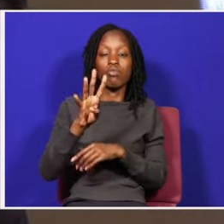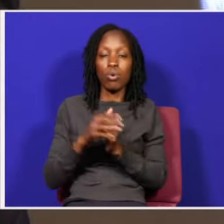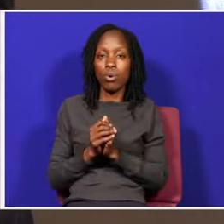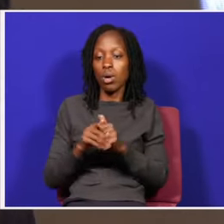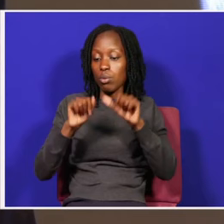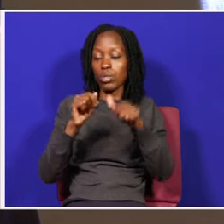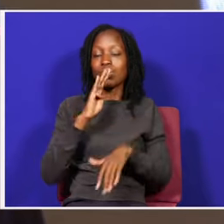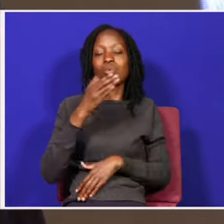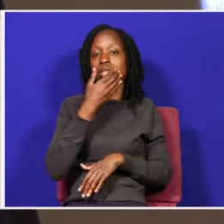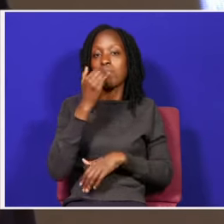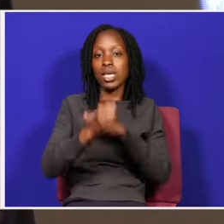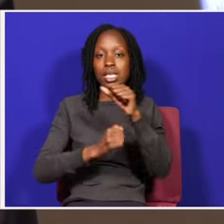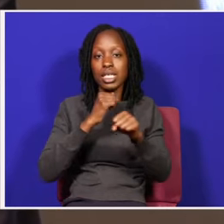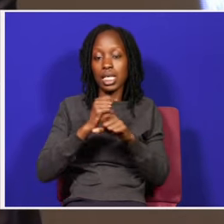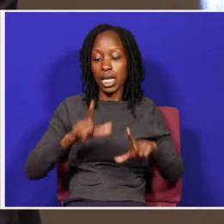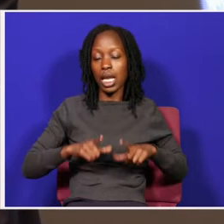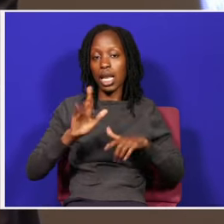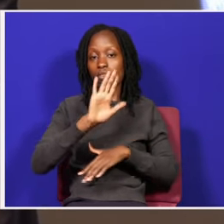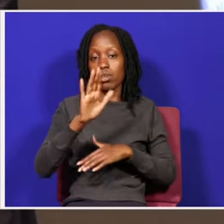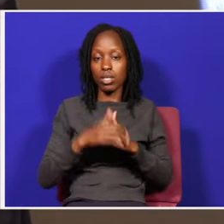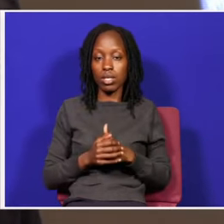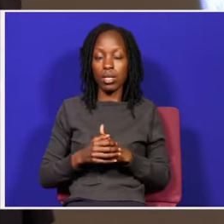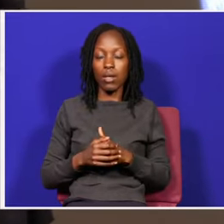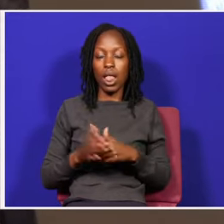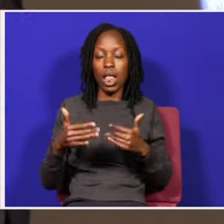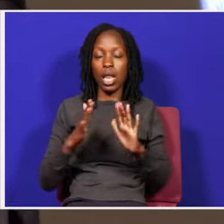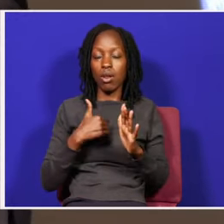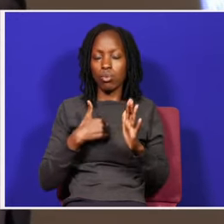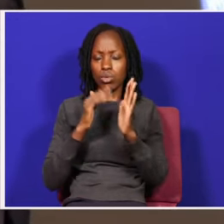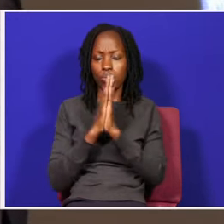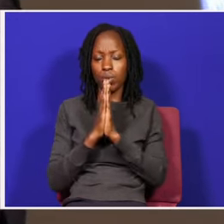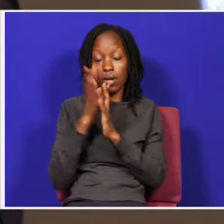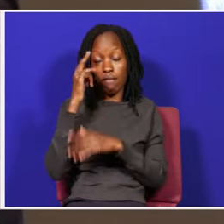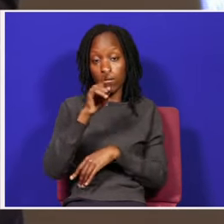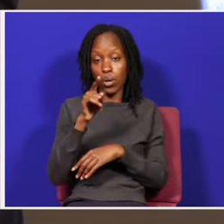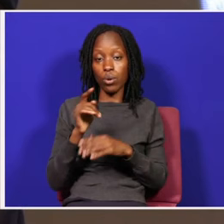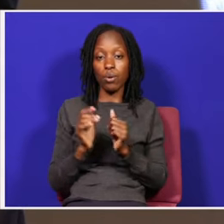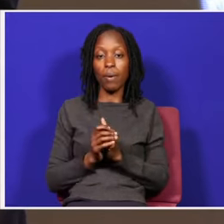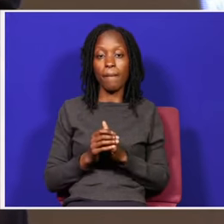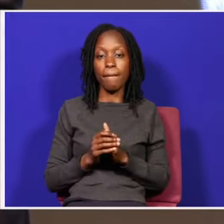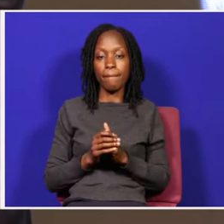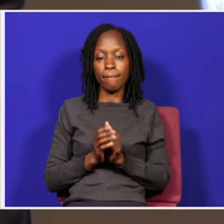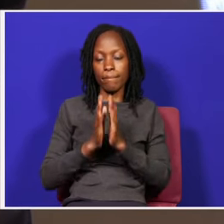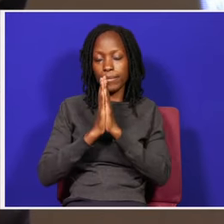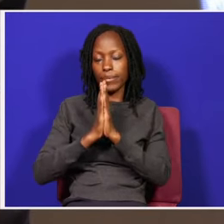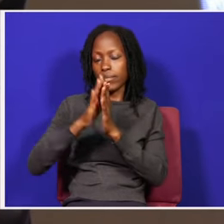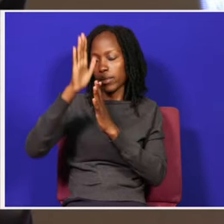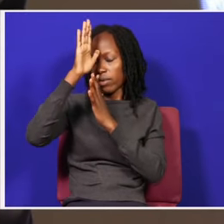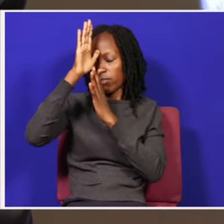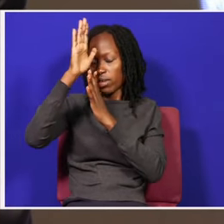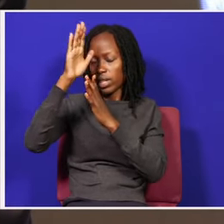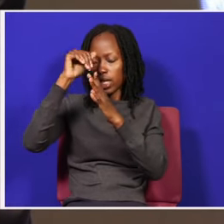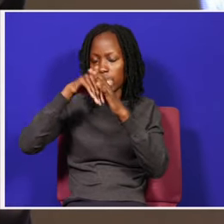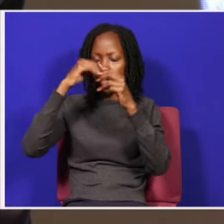the best year yet in your life and mine. Allow me to pray for you and with you. Father, in the mighty